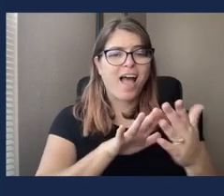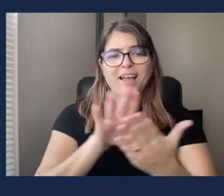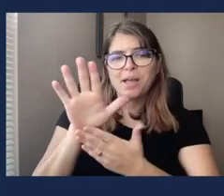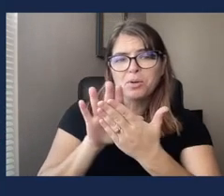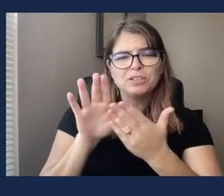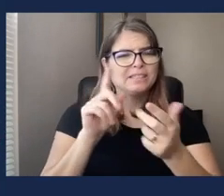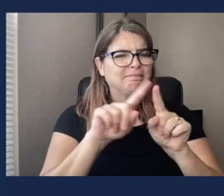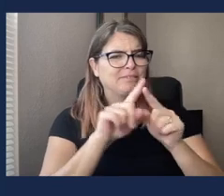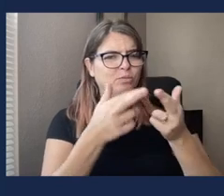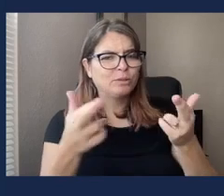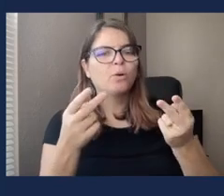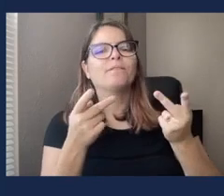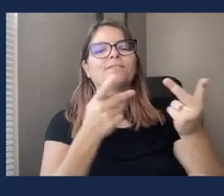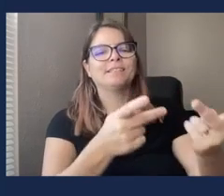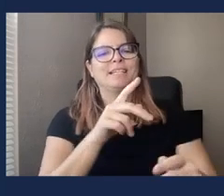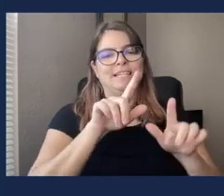our webpage,